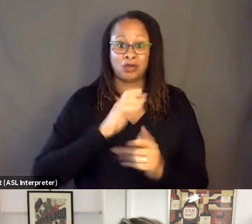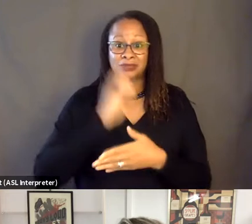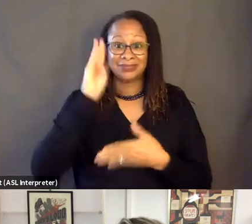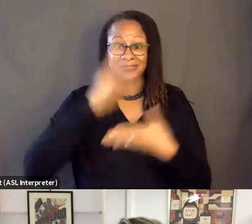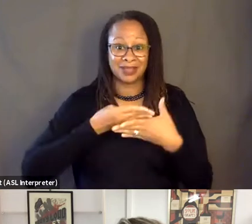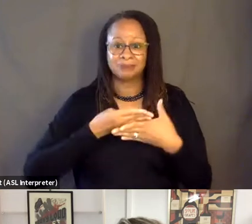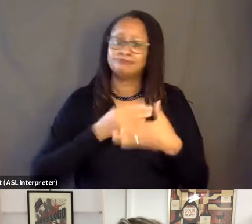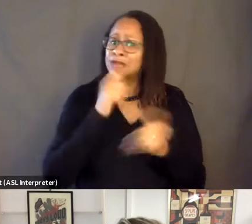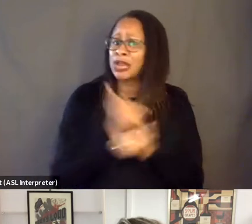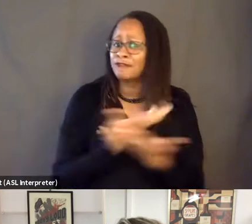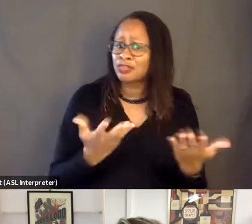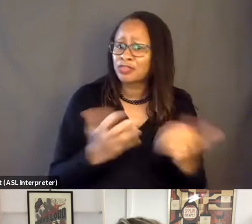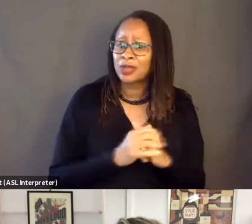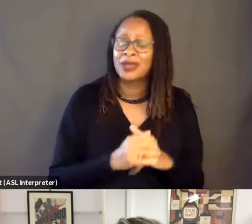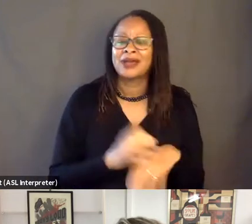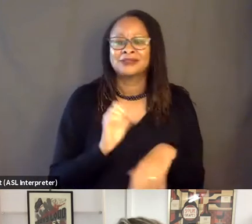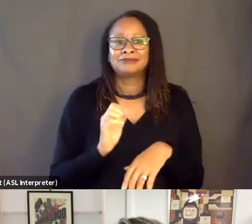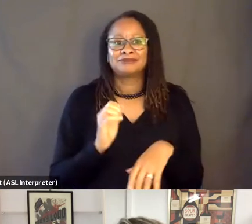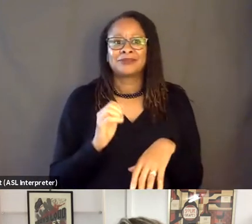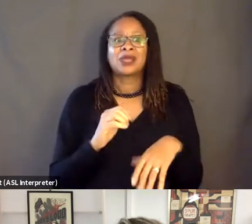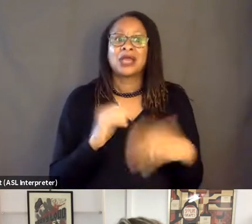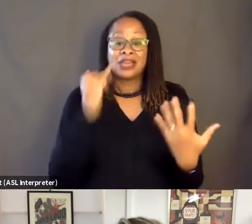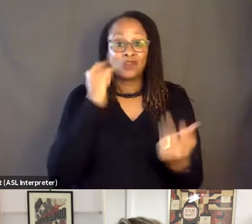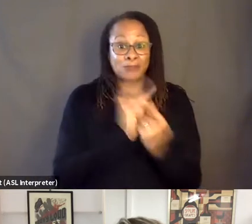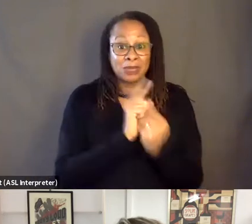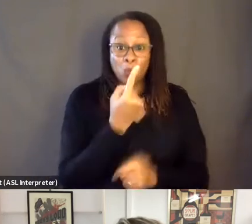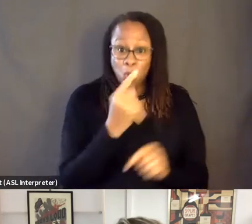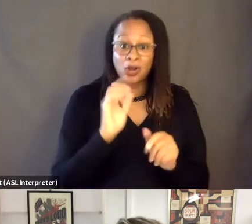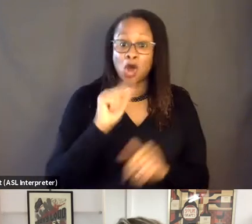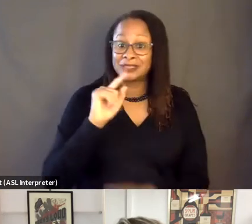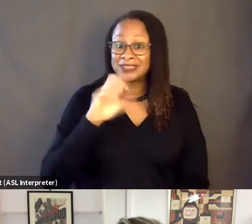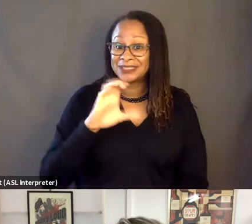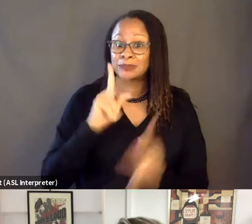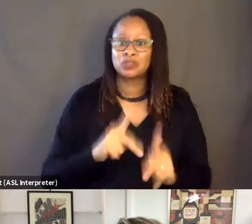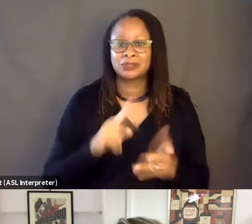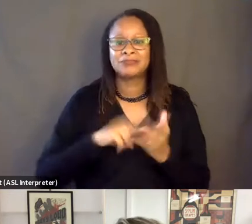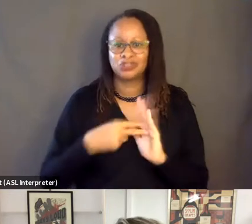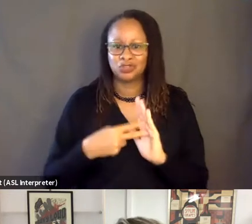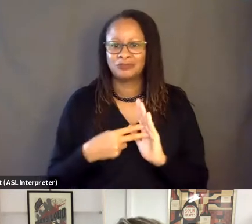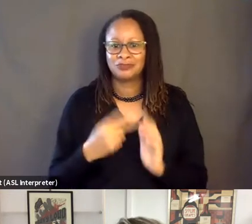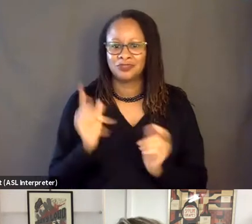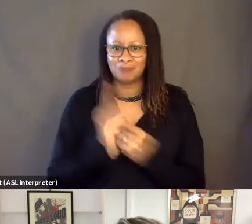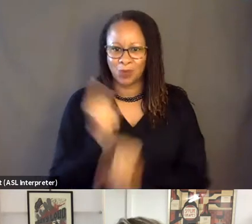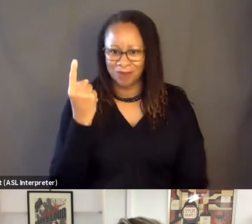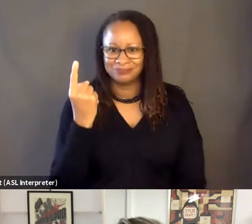adage that if you've met one autistic person, you've met one autistic person is quite true. However,